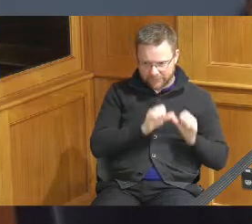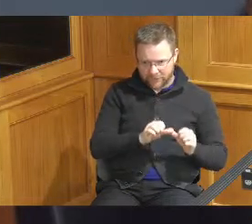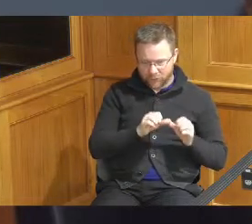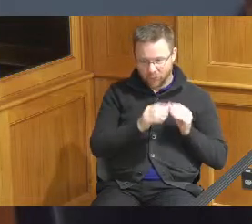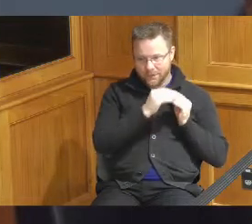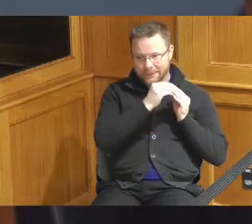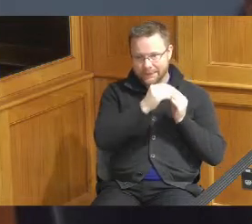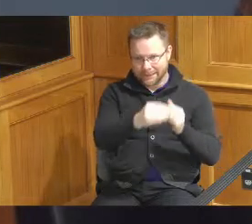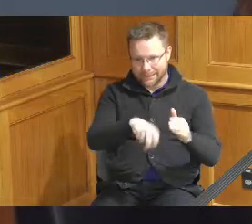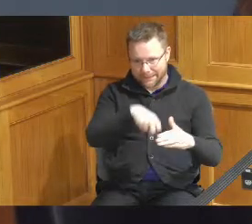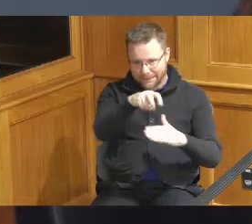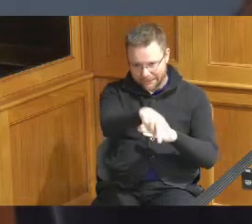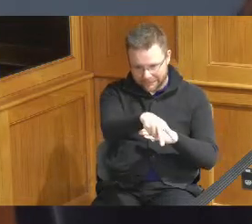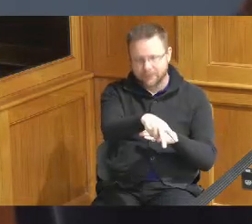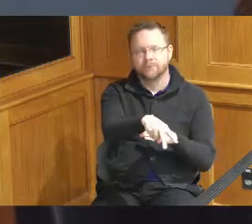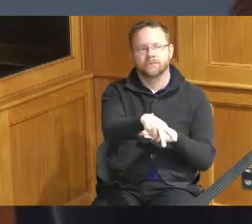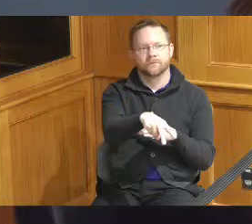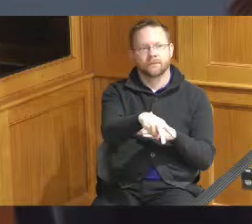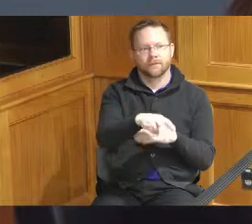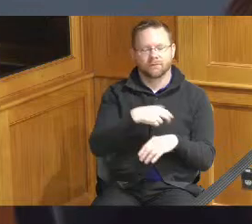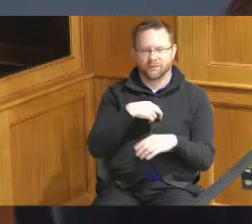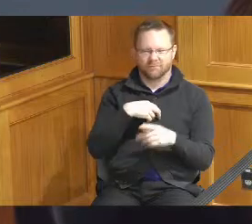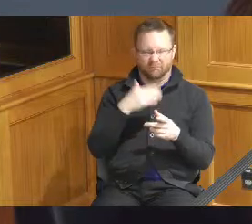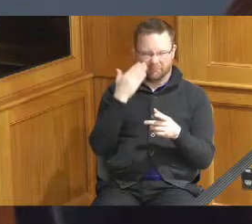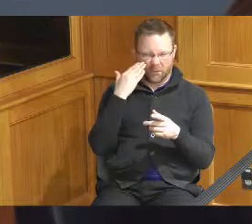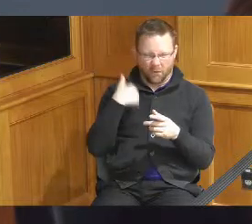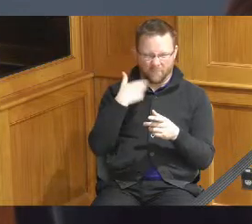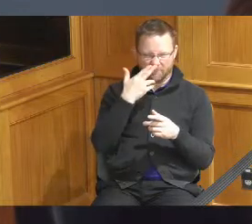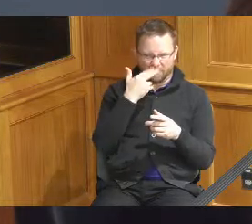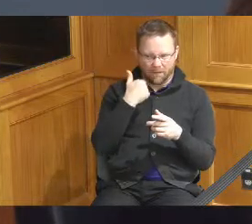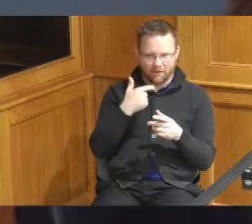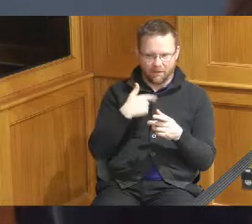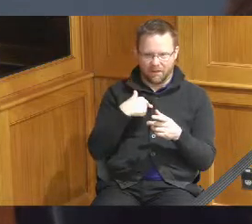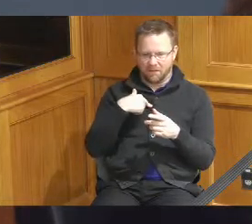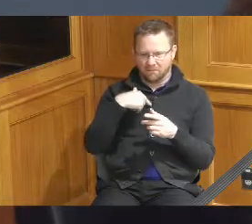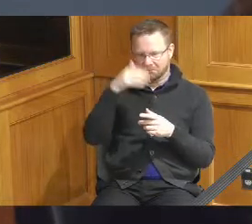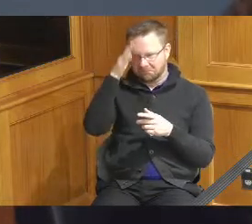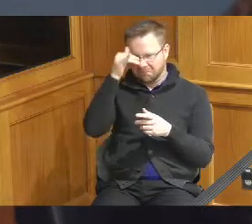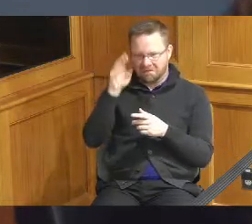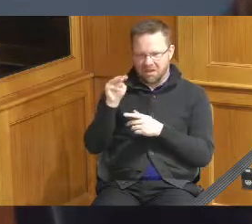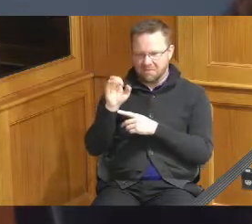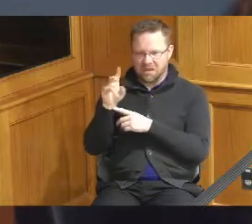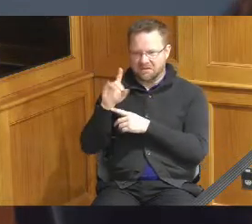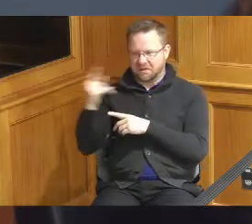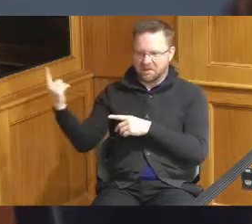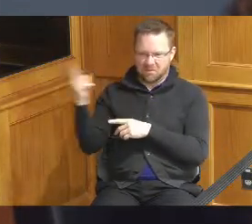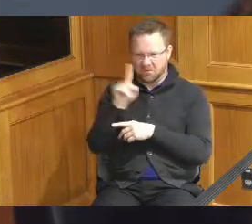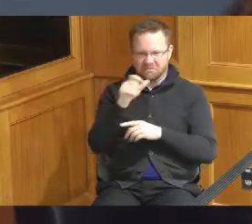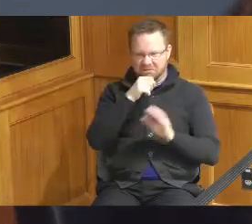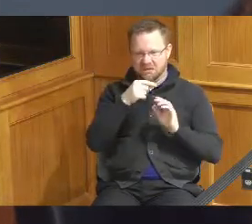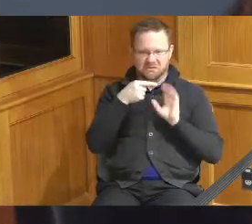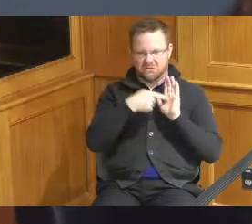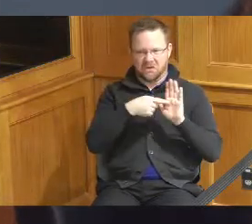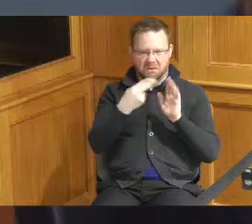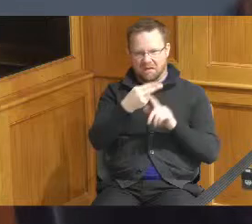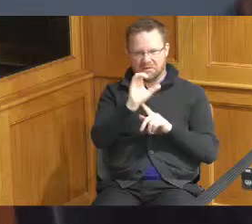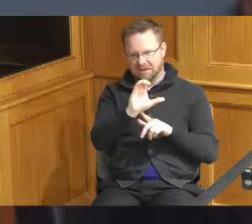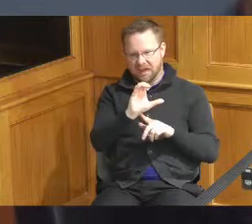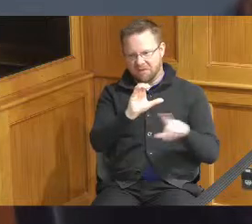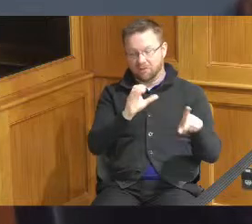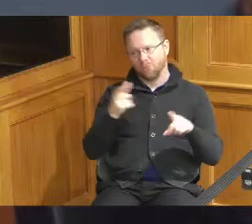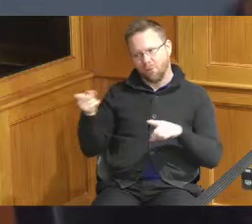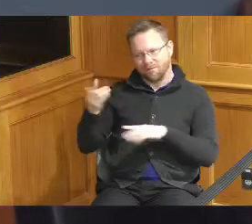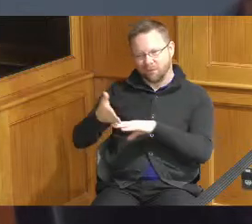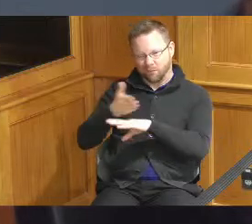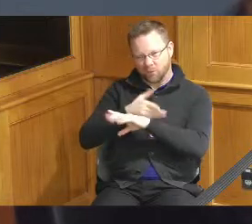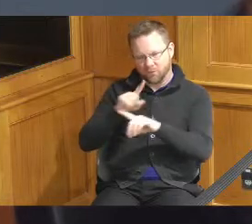lead. And you know how funny I am about MSD when they bring stuff. They don't have Hamilton County on it, whatever, they're doing better.